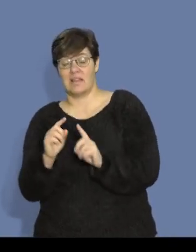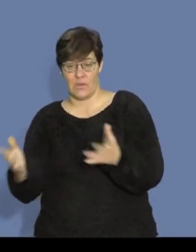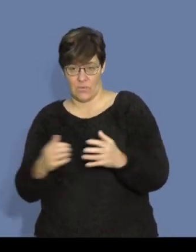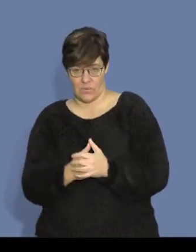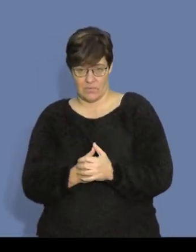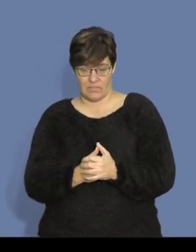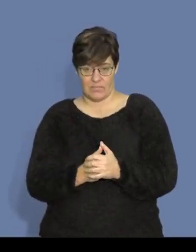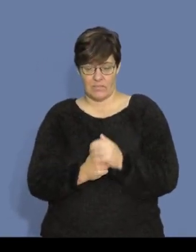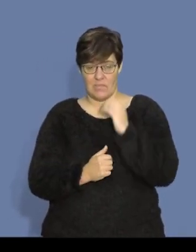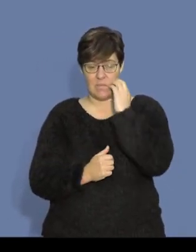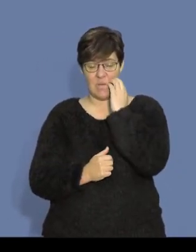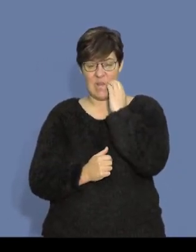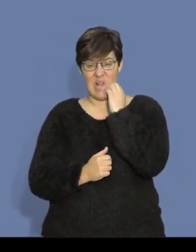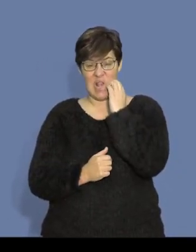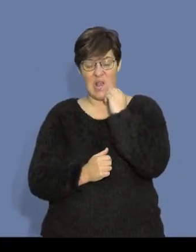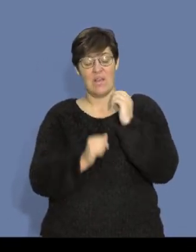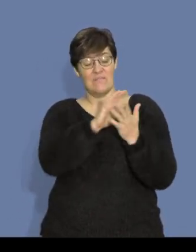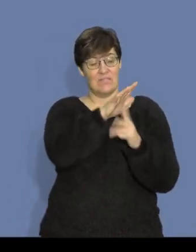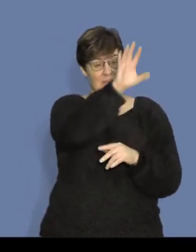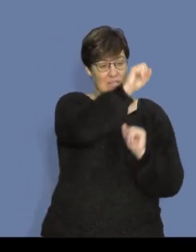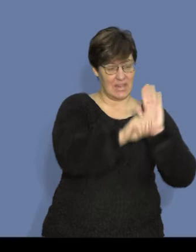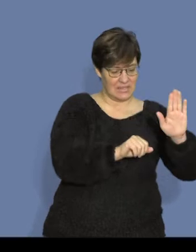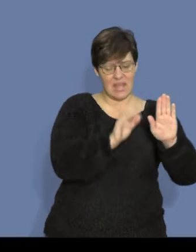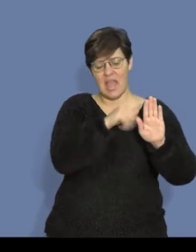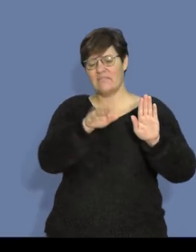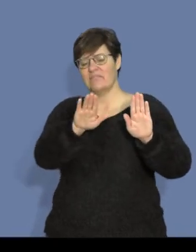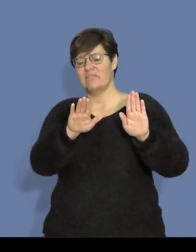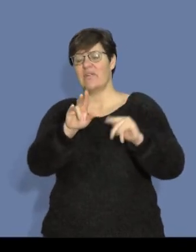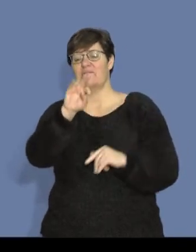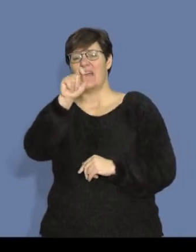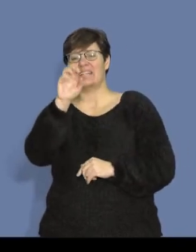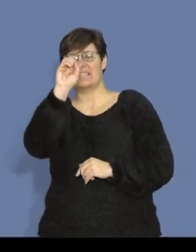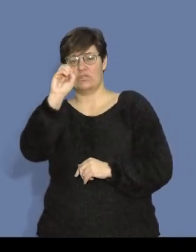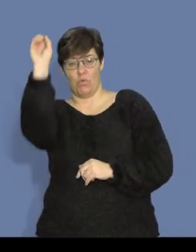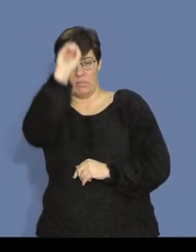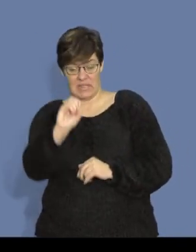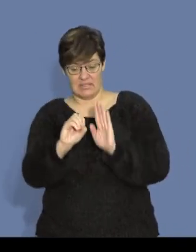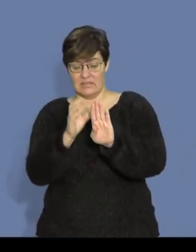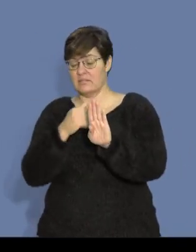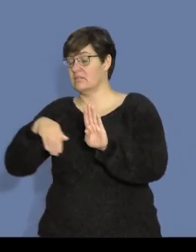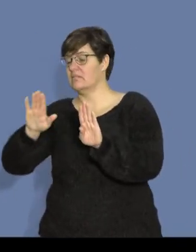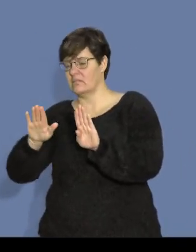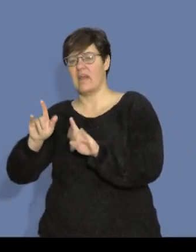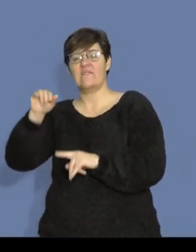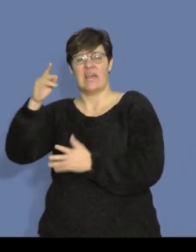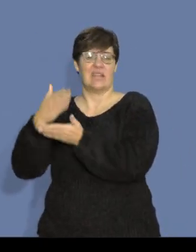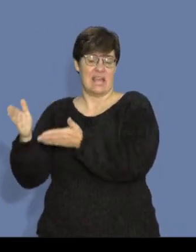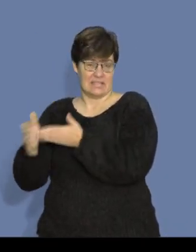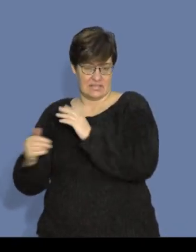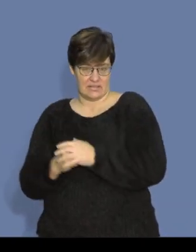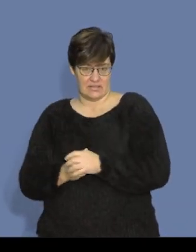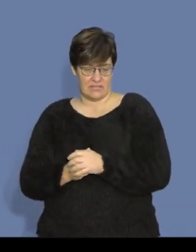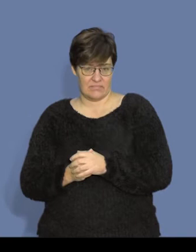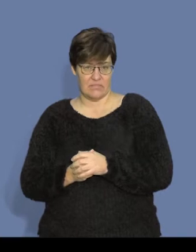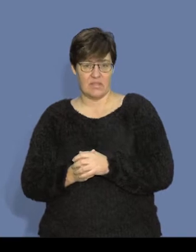you have VAT 0 rated items, you've got exempted items, and then very important are your 2